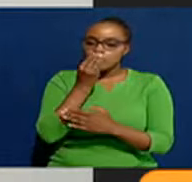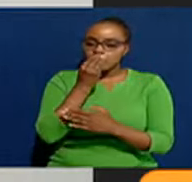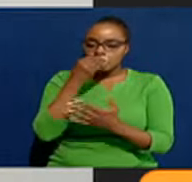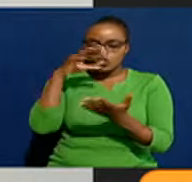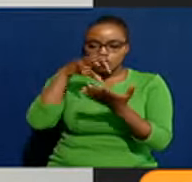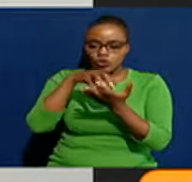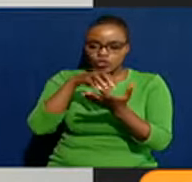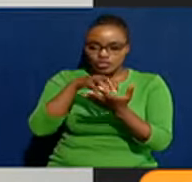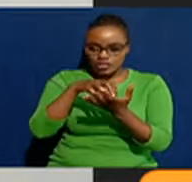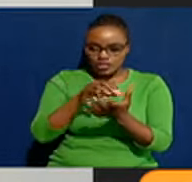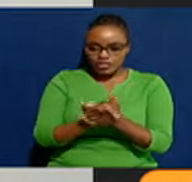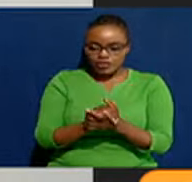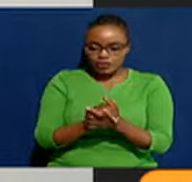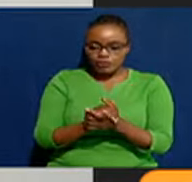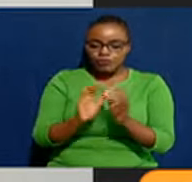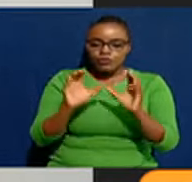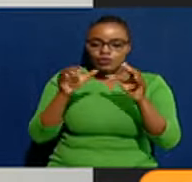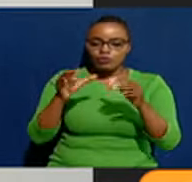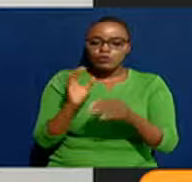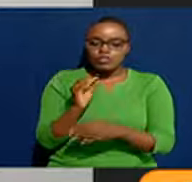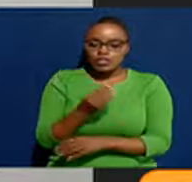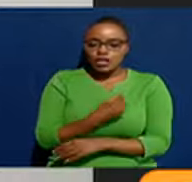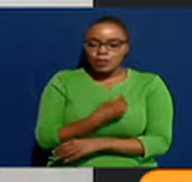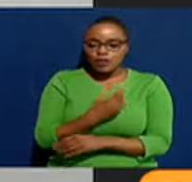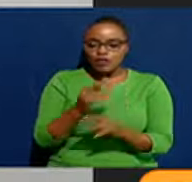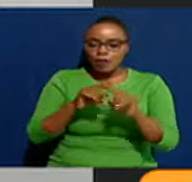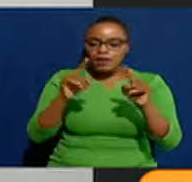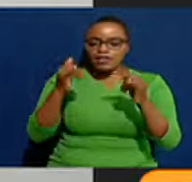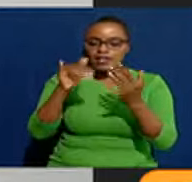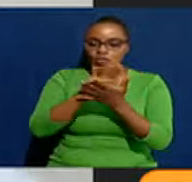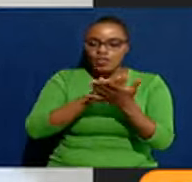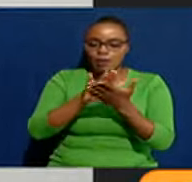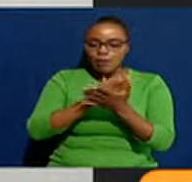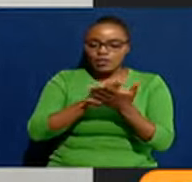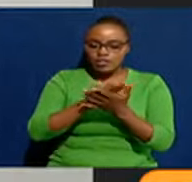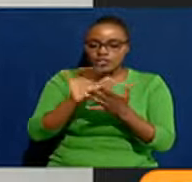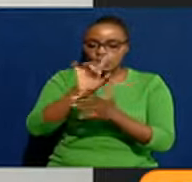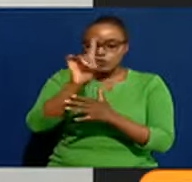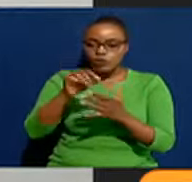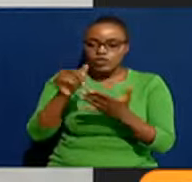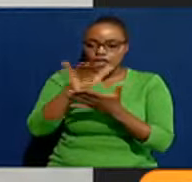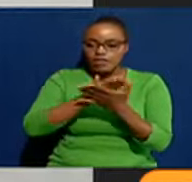status of our communities. Okay. But the basic question, Jeff,